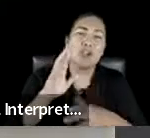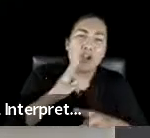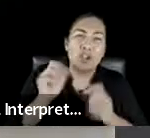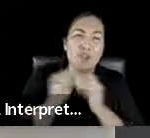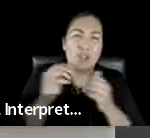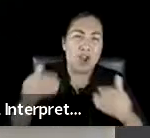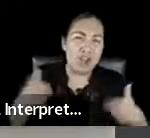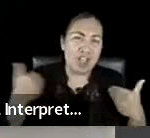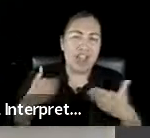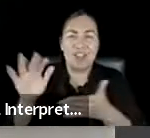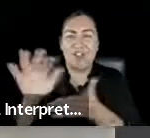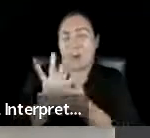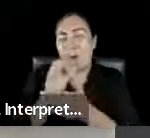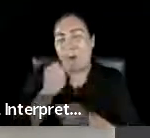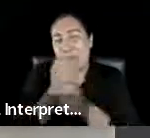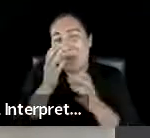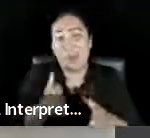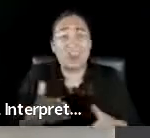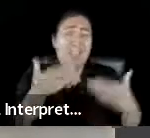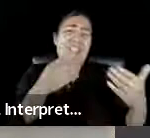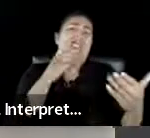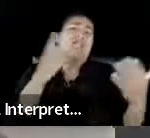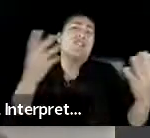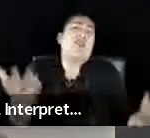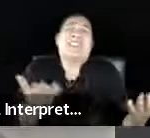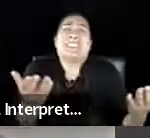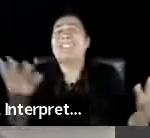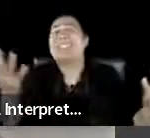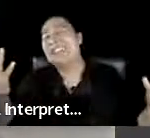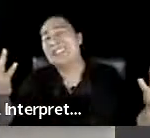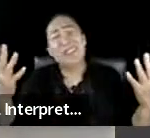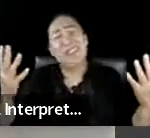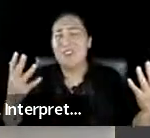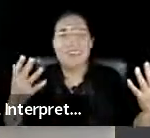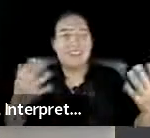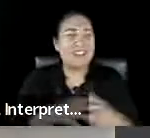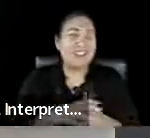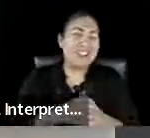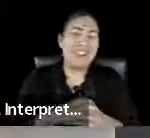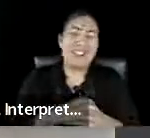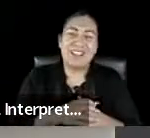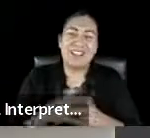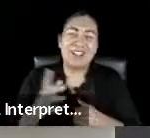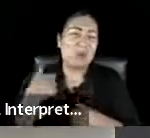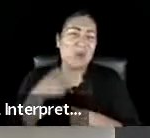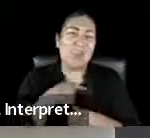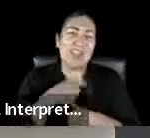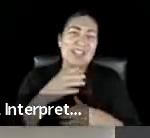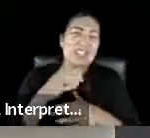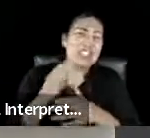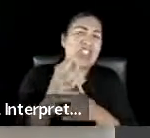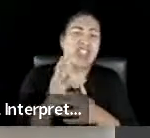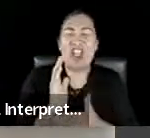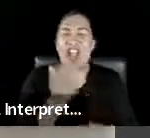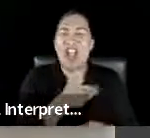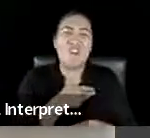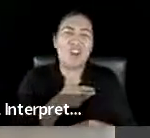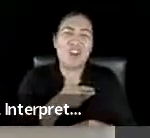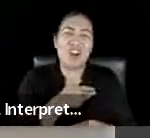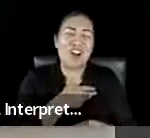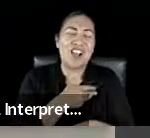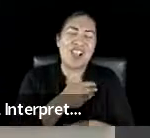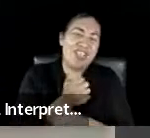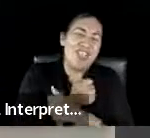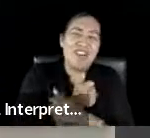patient. Just thank you for existing, my friend. Like, I dig you. Share our love to the Fab Five. And yeah, let's